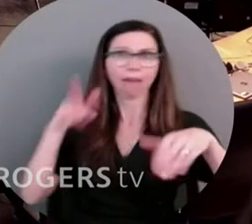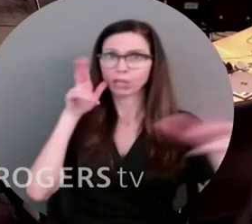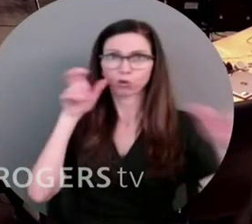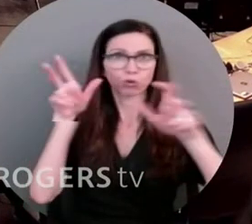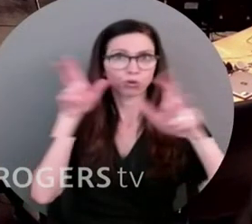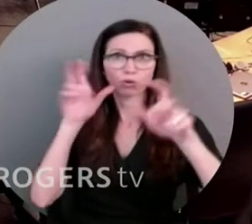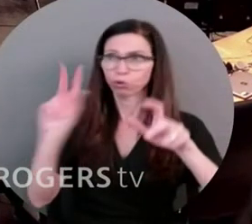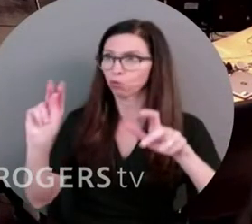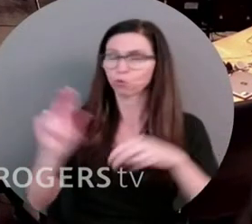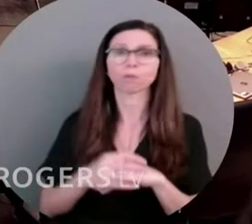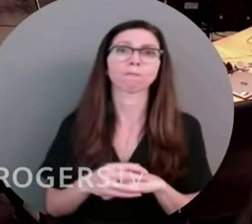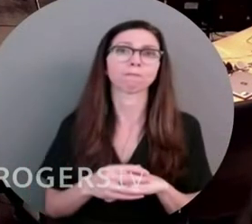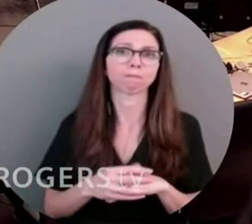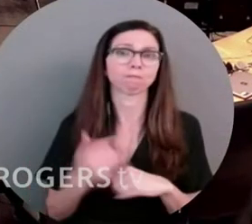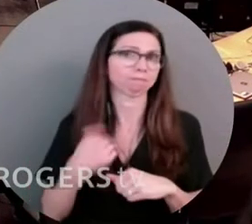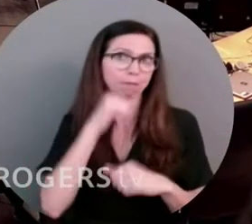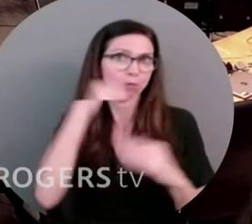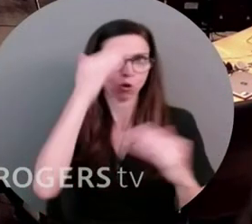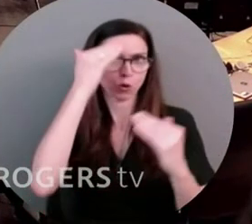Okay, all right.